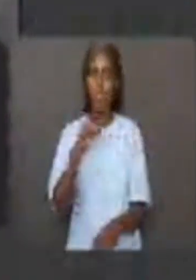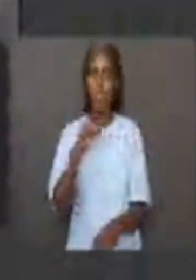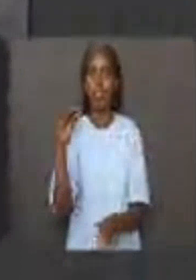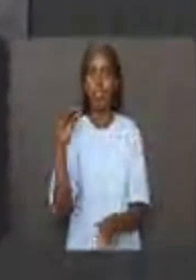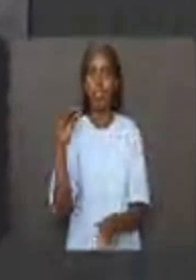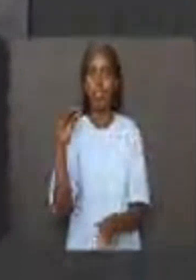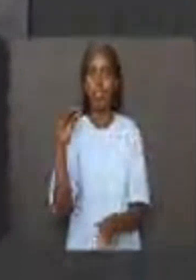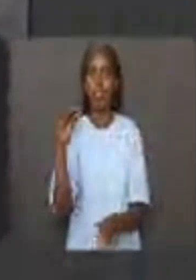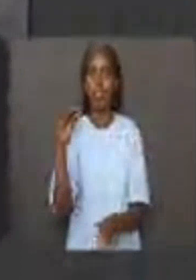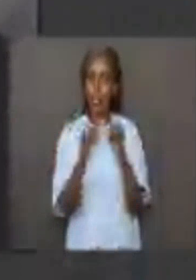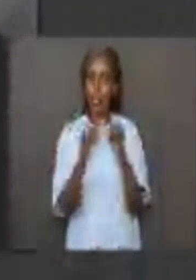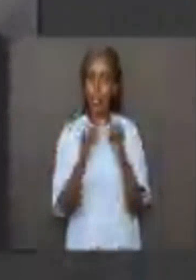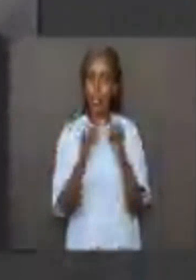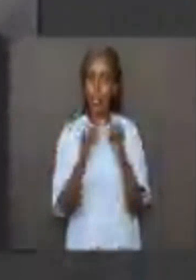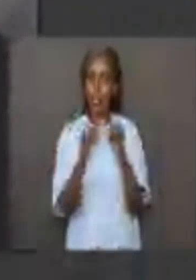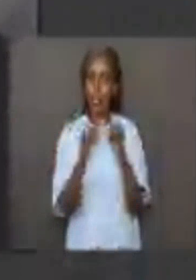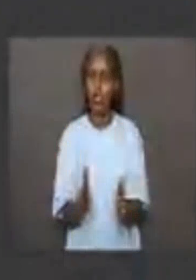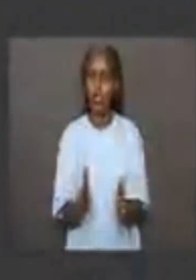mathematicians.